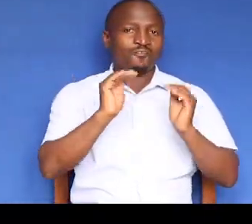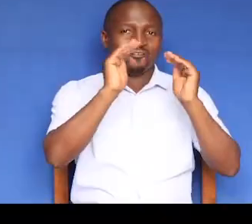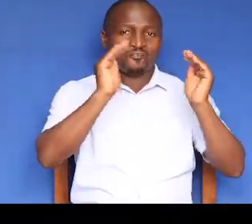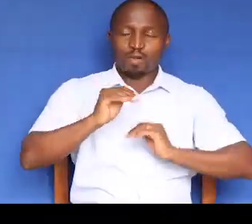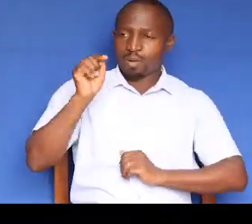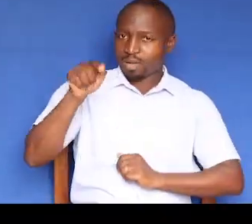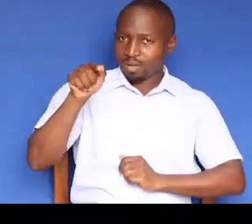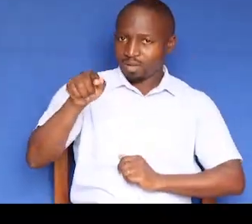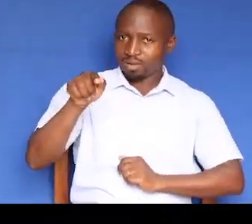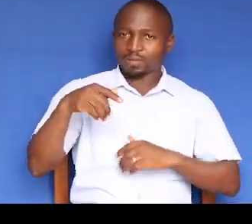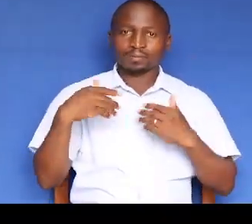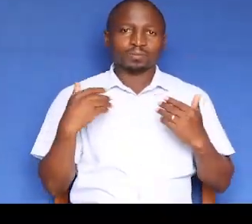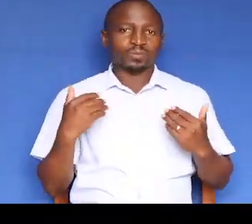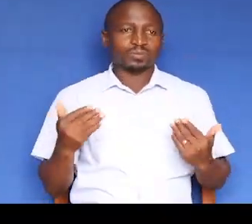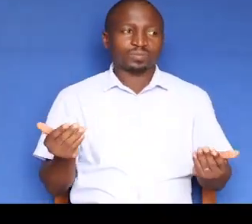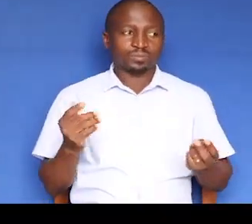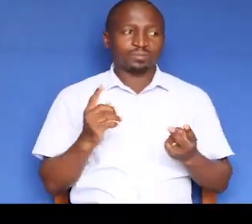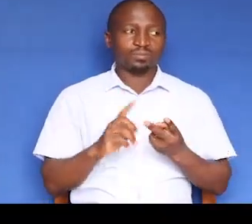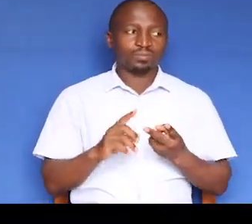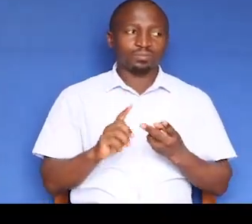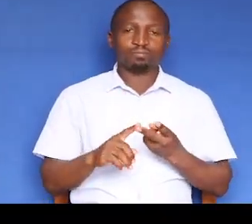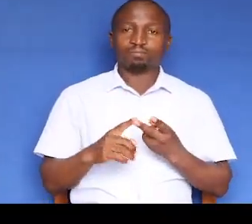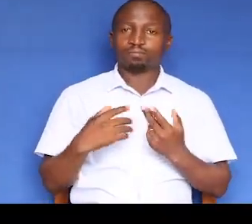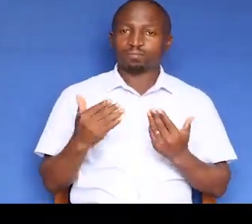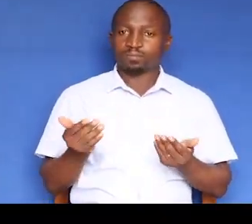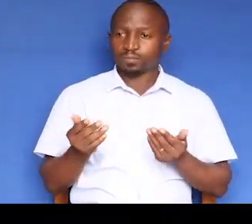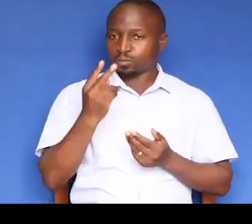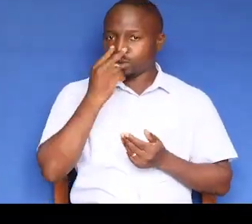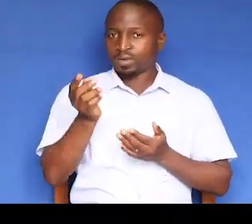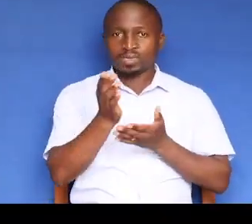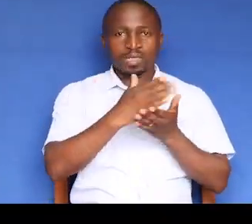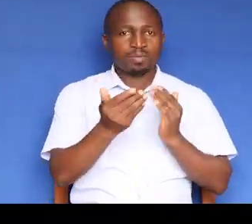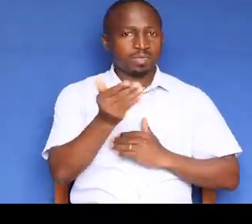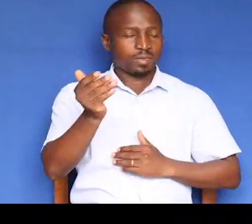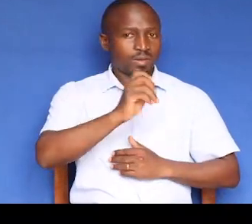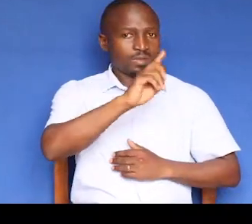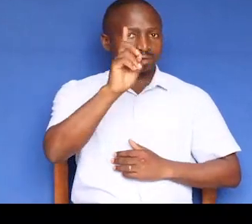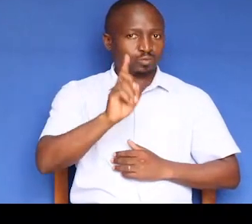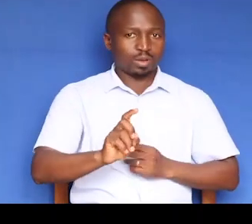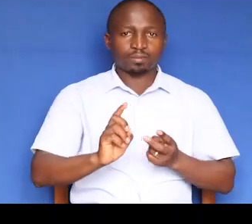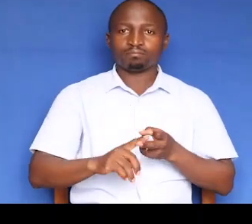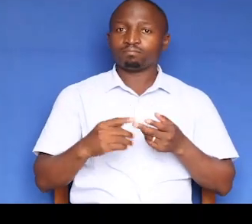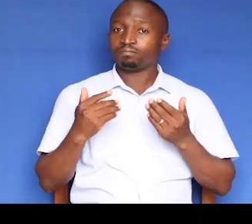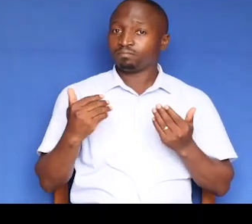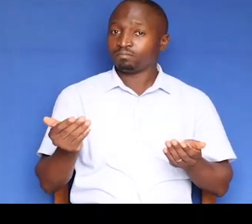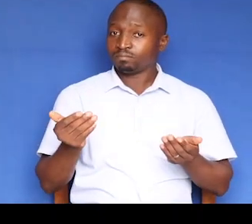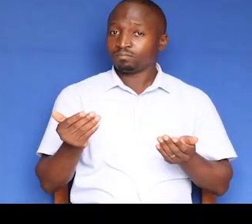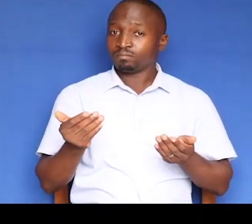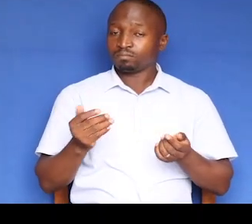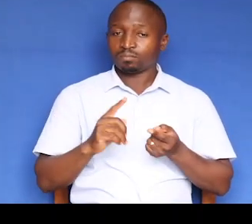formula. So now let's go to another part of question. What is